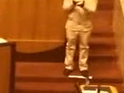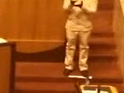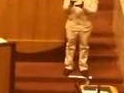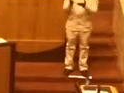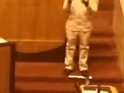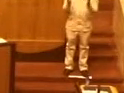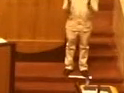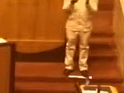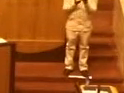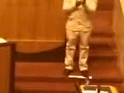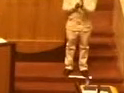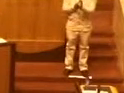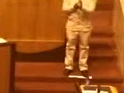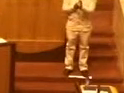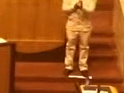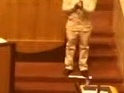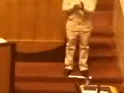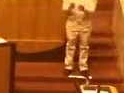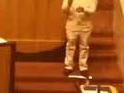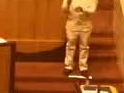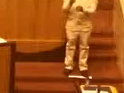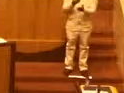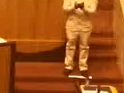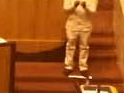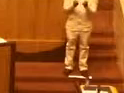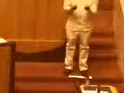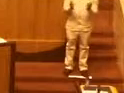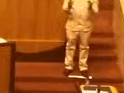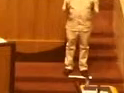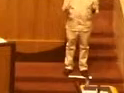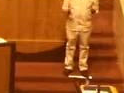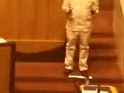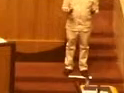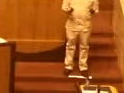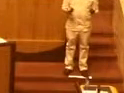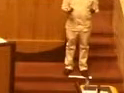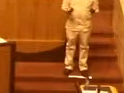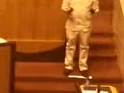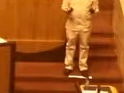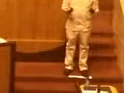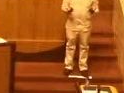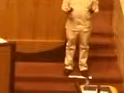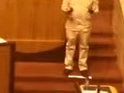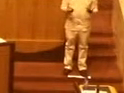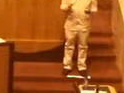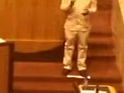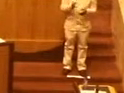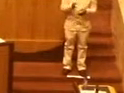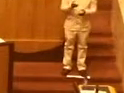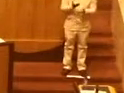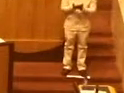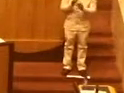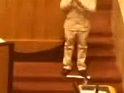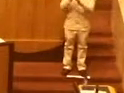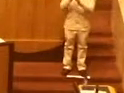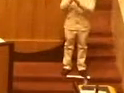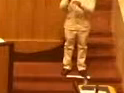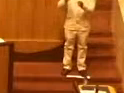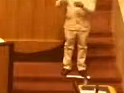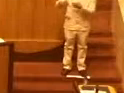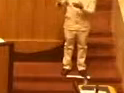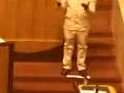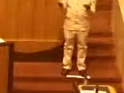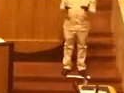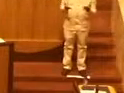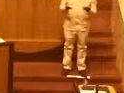on how they could be redressed, where we can prevent losses, and